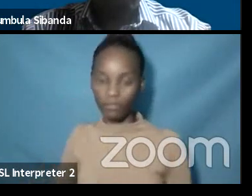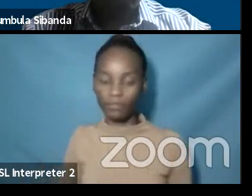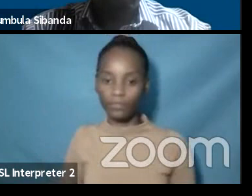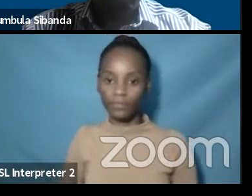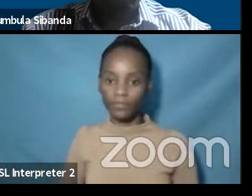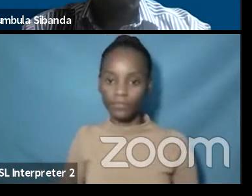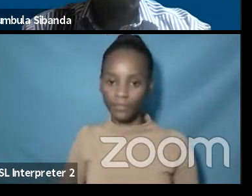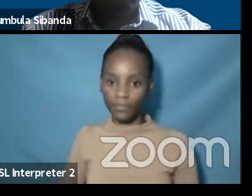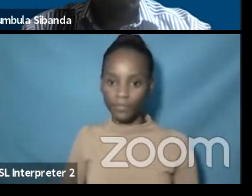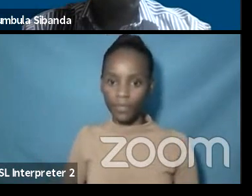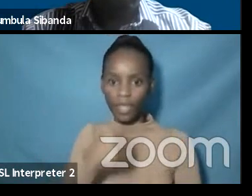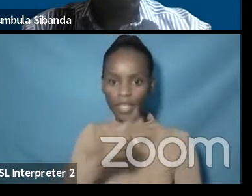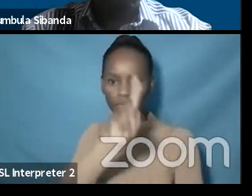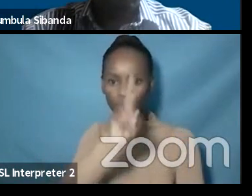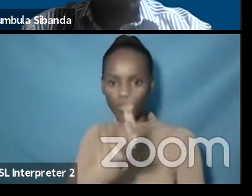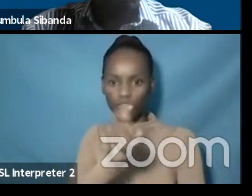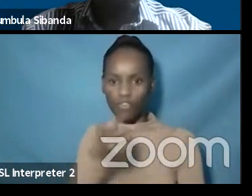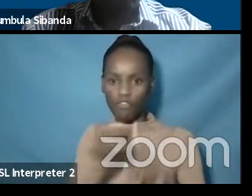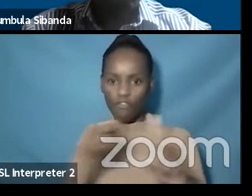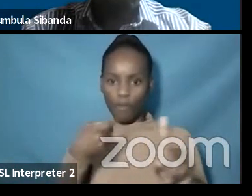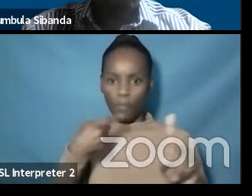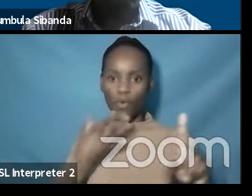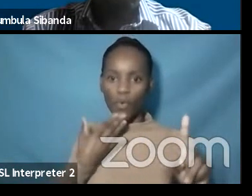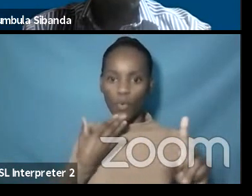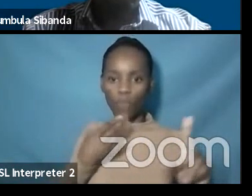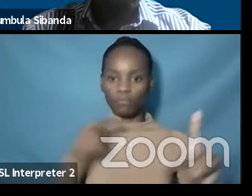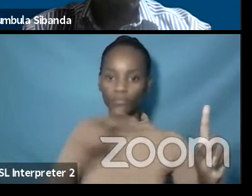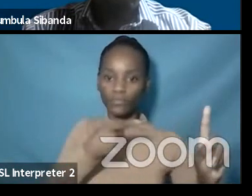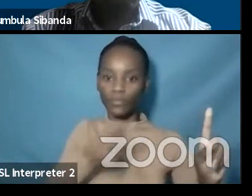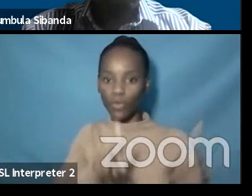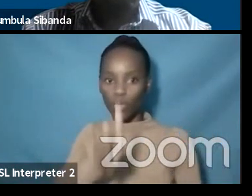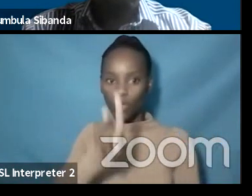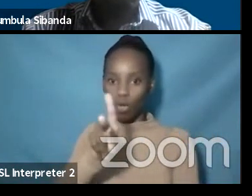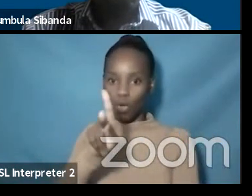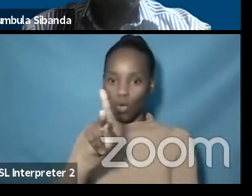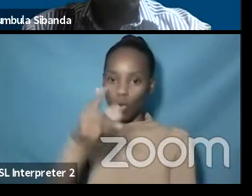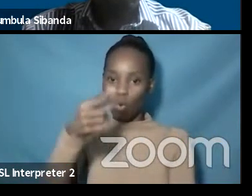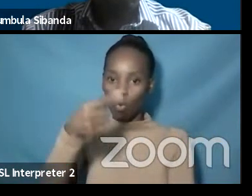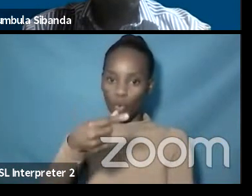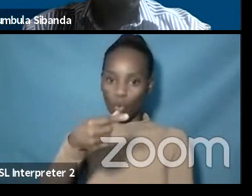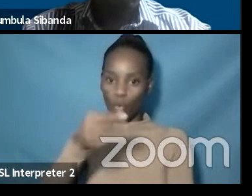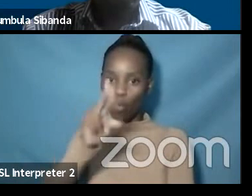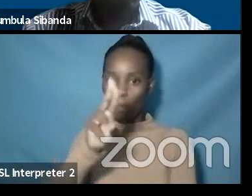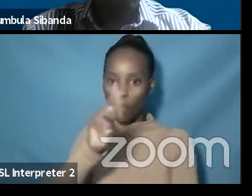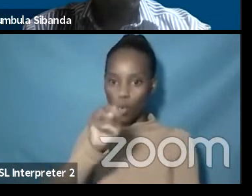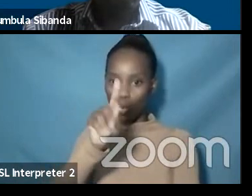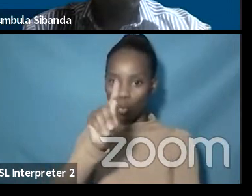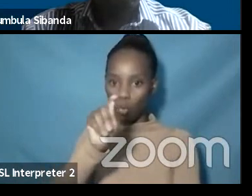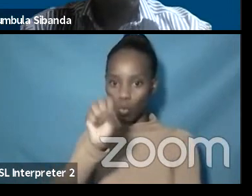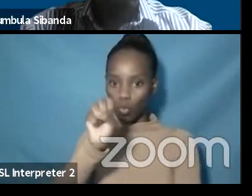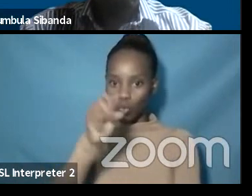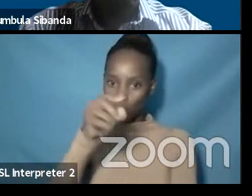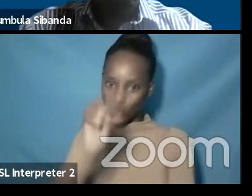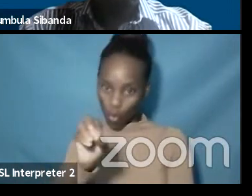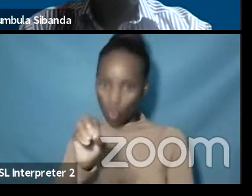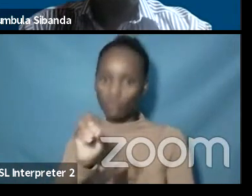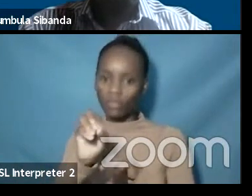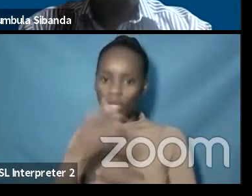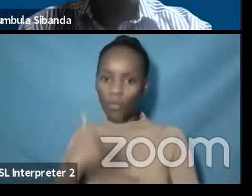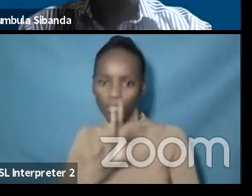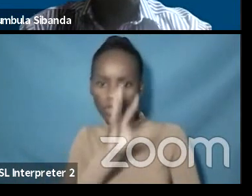Khomotso Mukhale. She say, may I ask Nora to say license renewals were extended till 1st